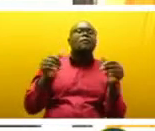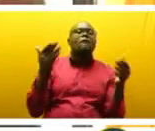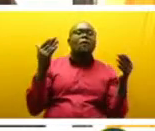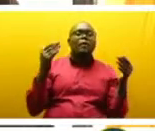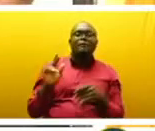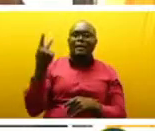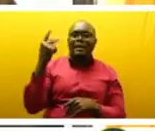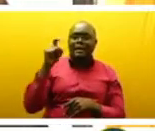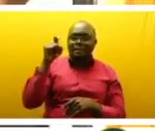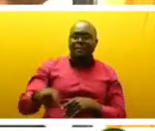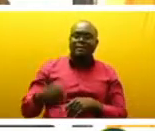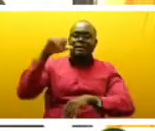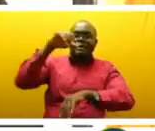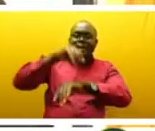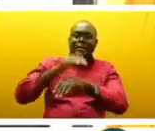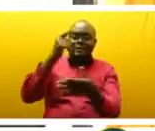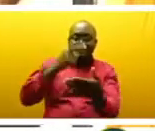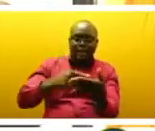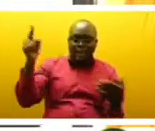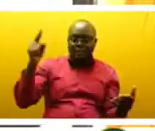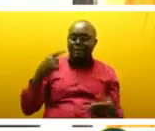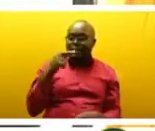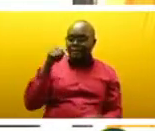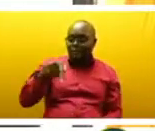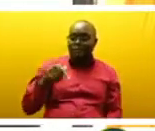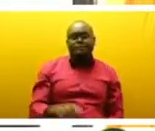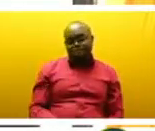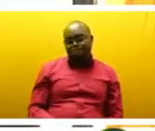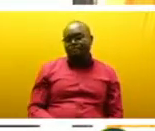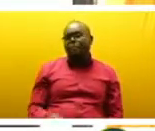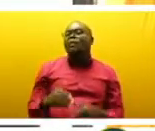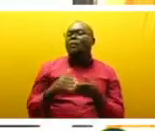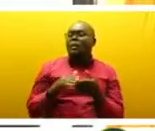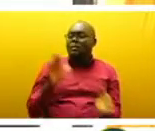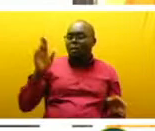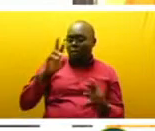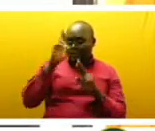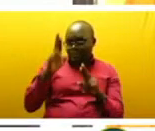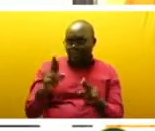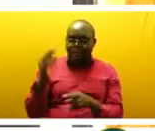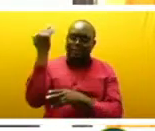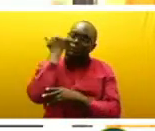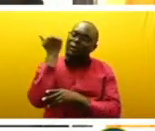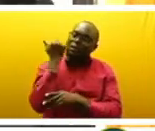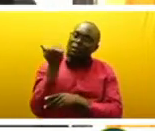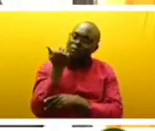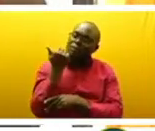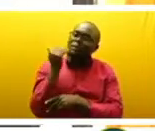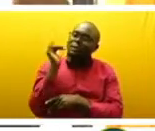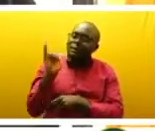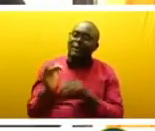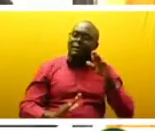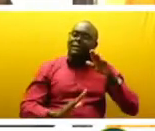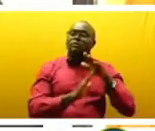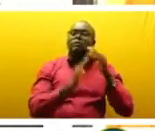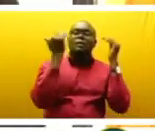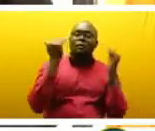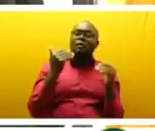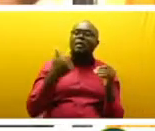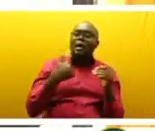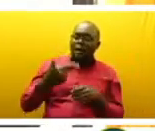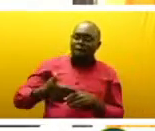Kenyans must get it right. And I say this with due respect to this honorable court. that the Supreme Court has a